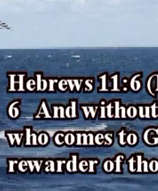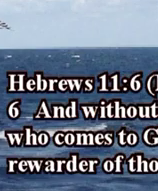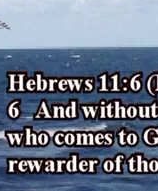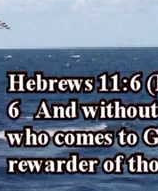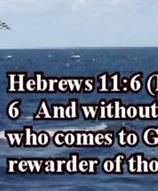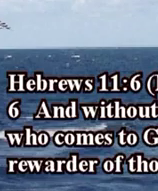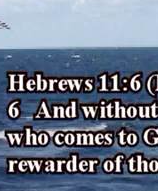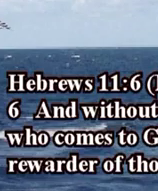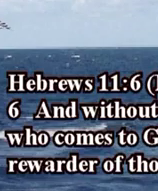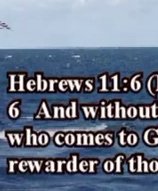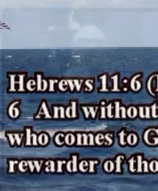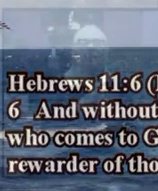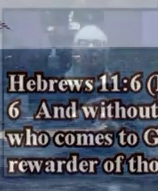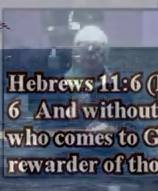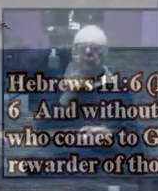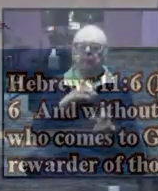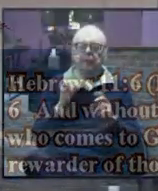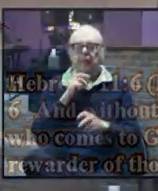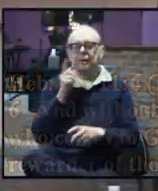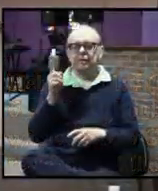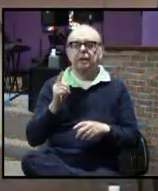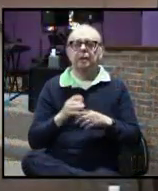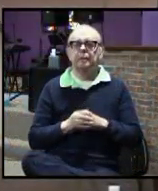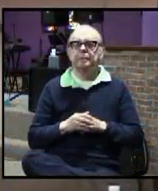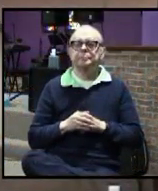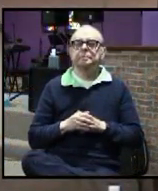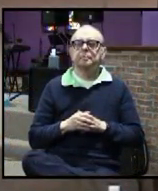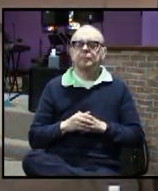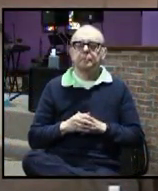he's a rewarder of those who seek him.